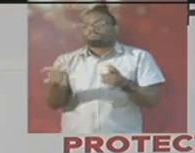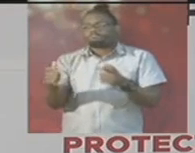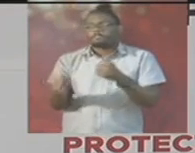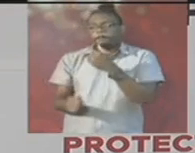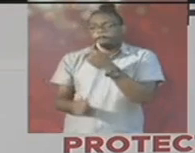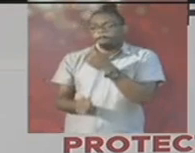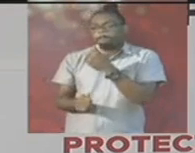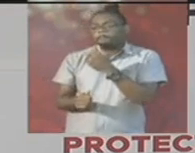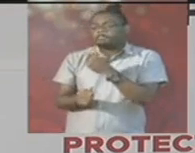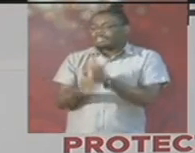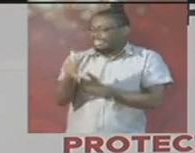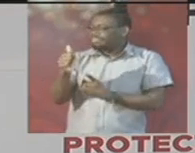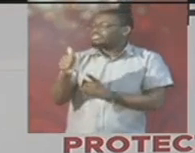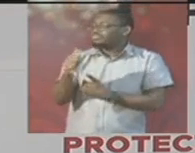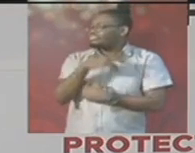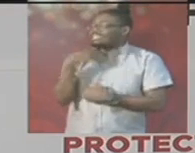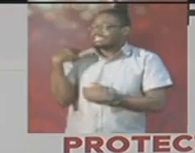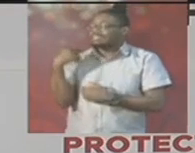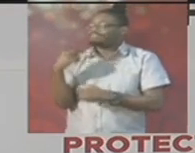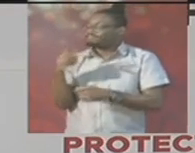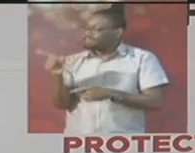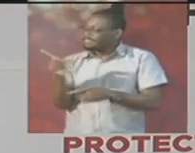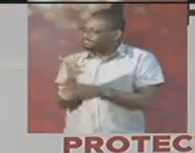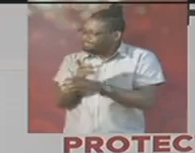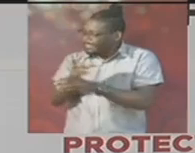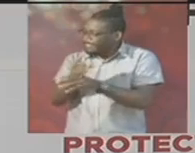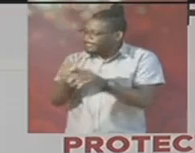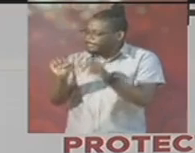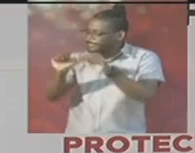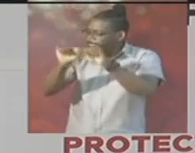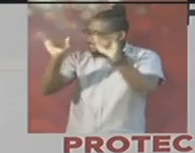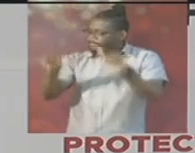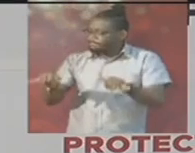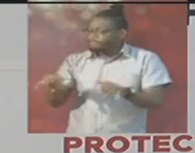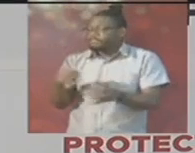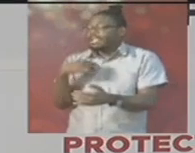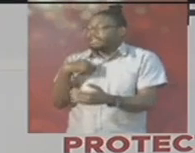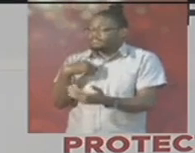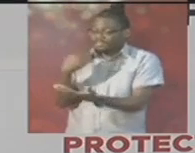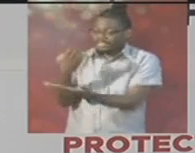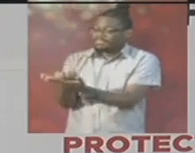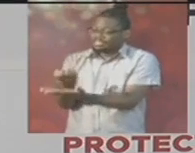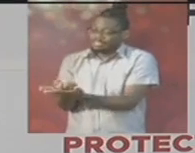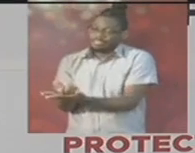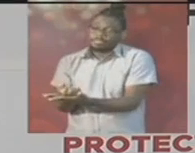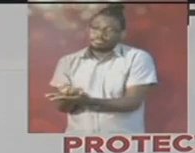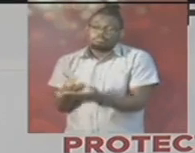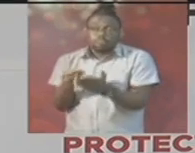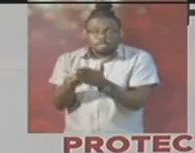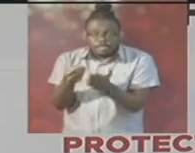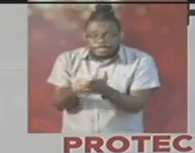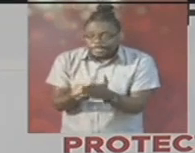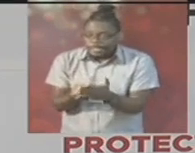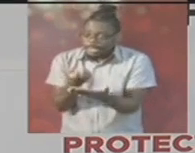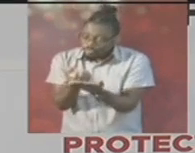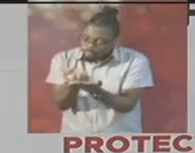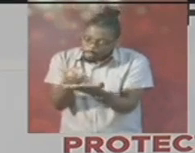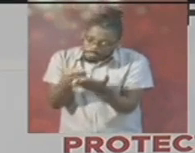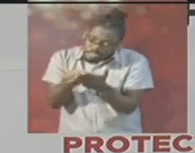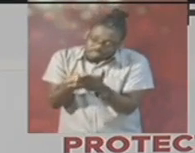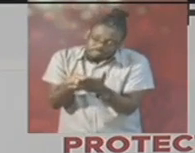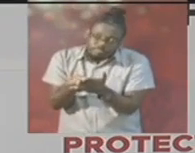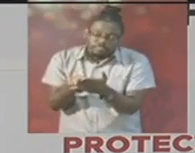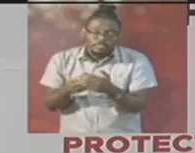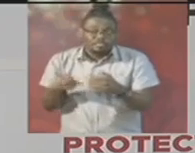system and we don't put our long-term economic survival at risk. So Al, I want to thank you for